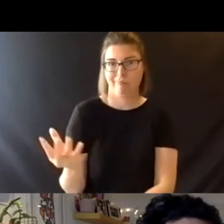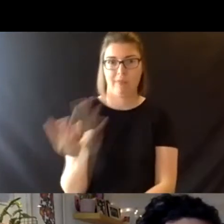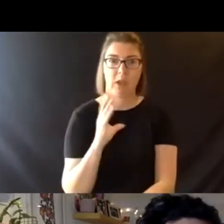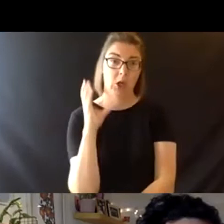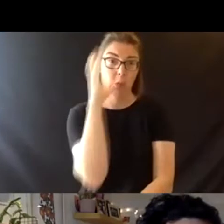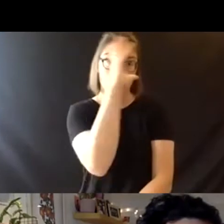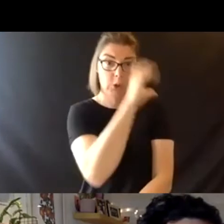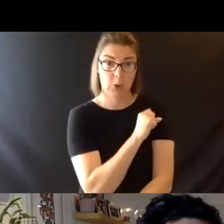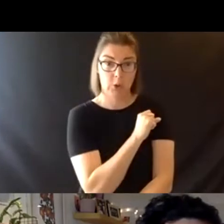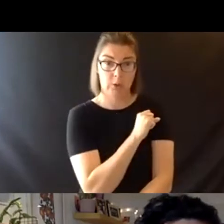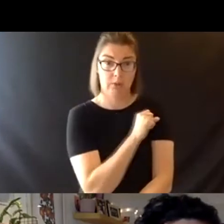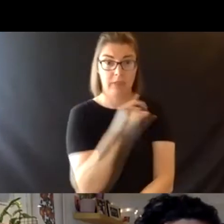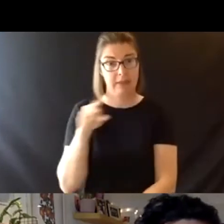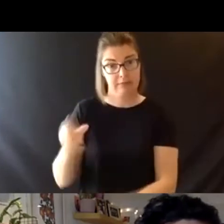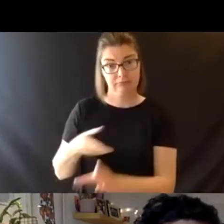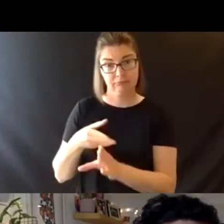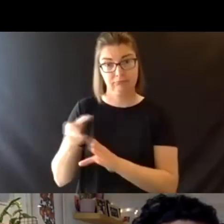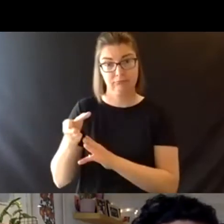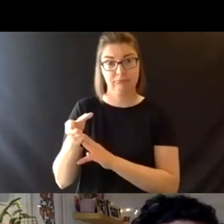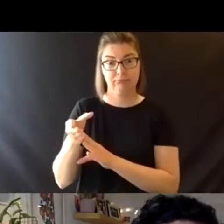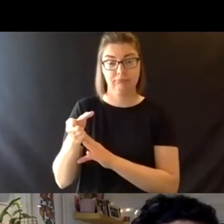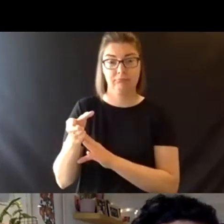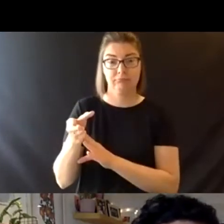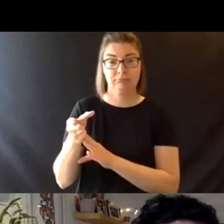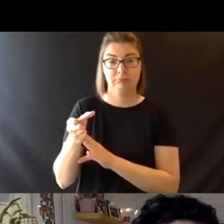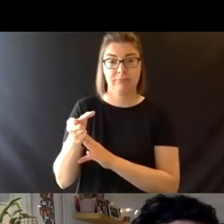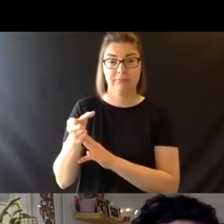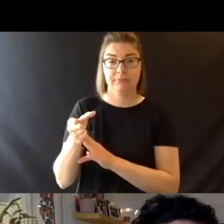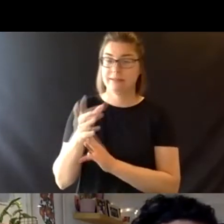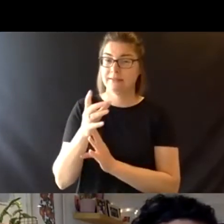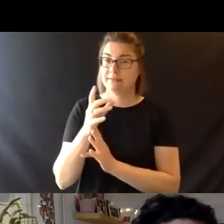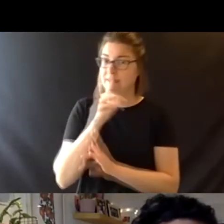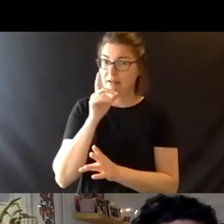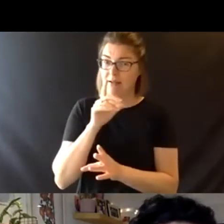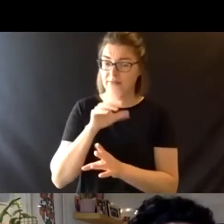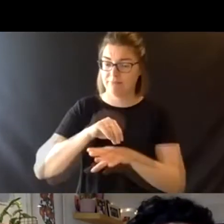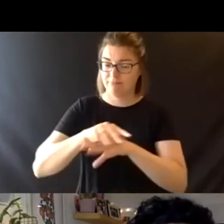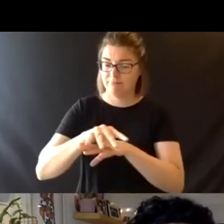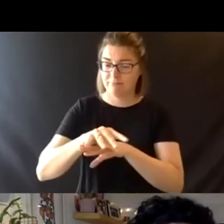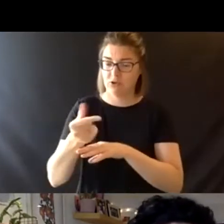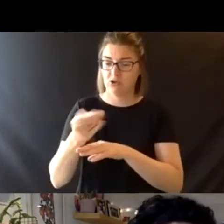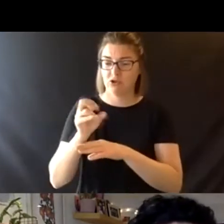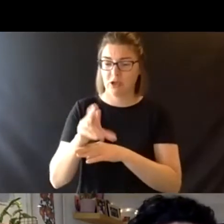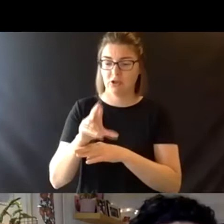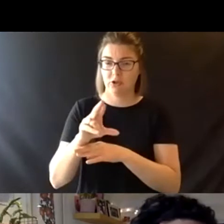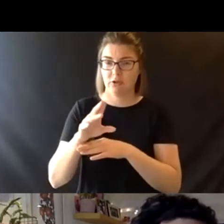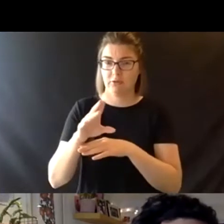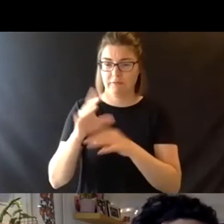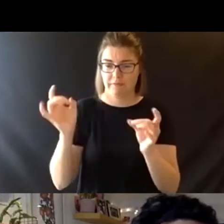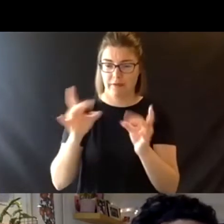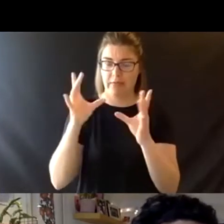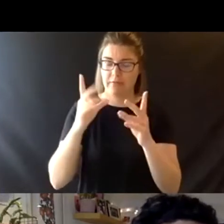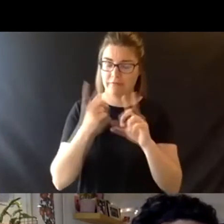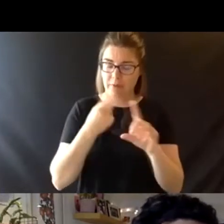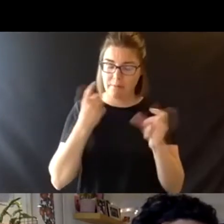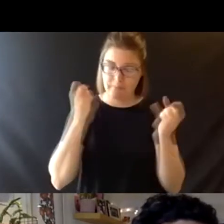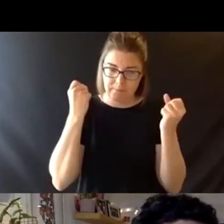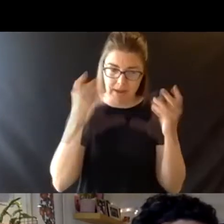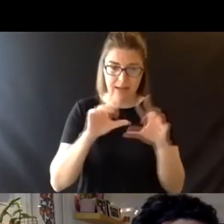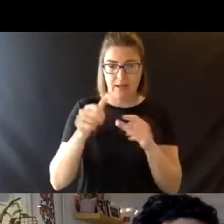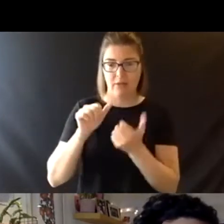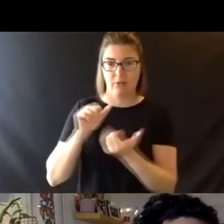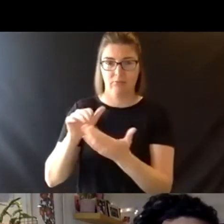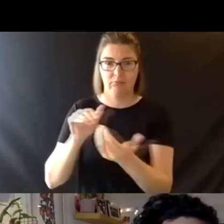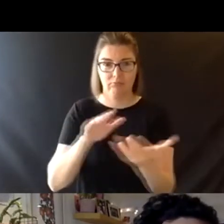that this is a profession that has not been a contributor towards gender-based violence amongst many other forms. Speaking